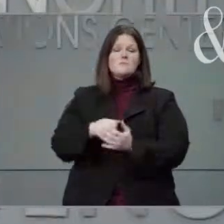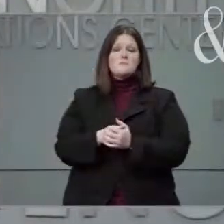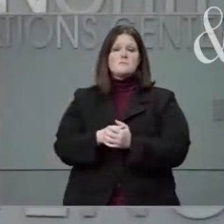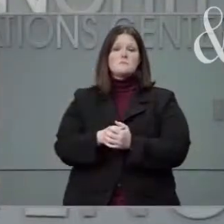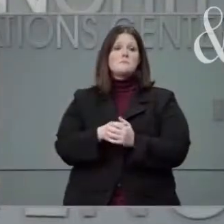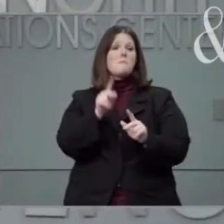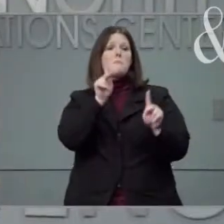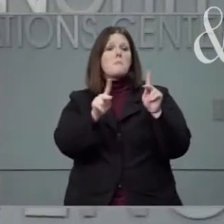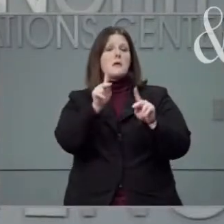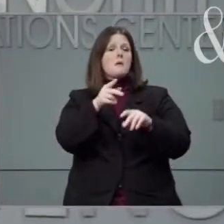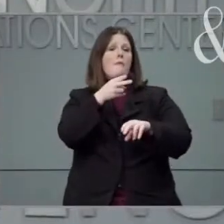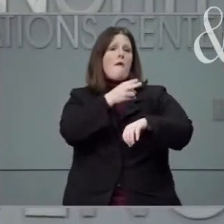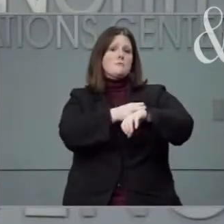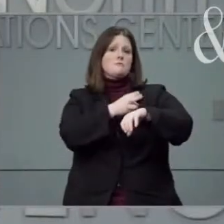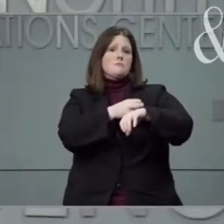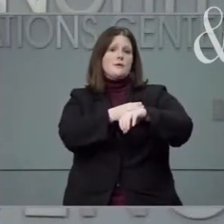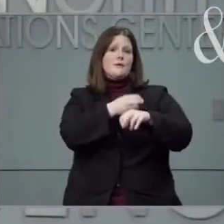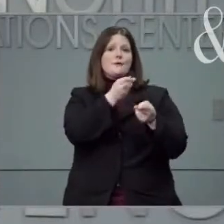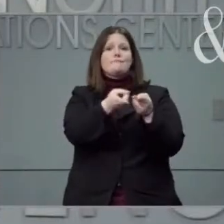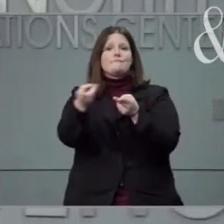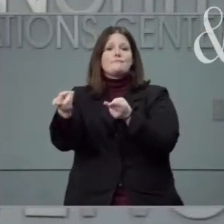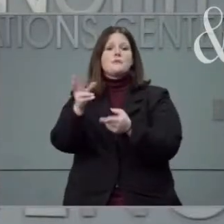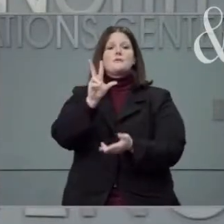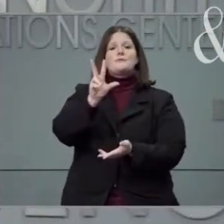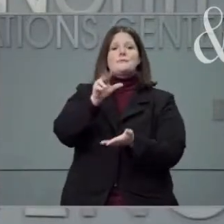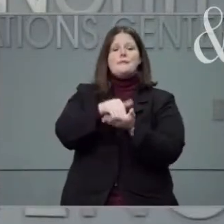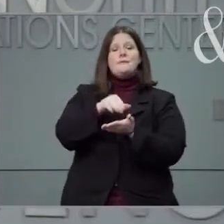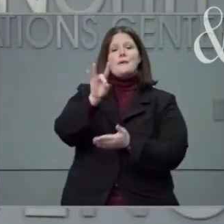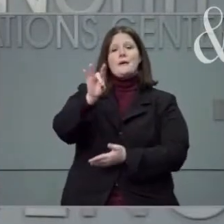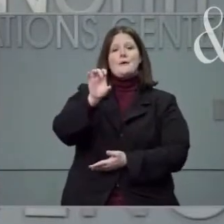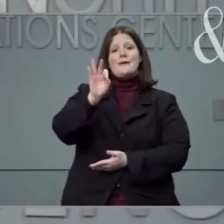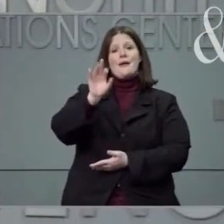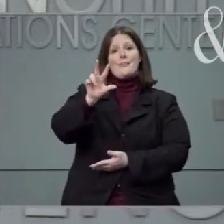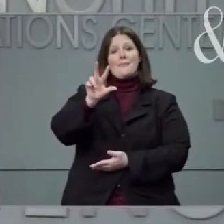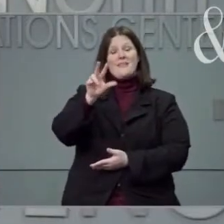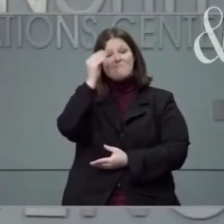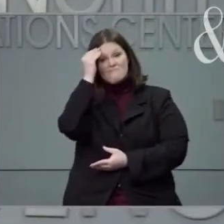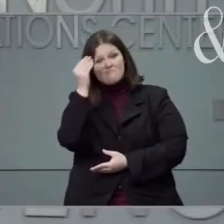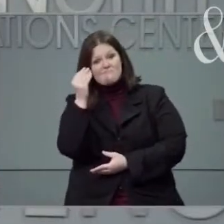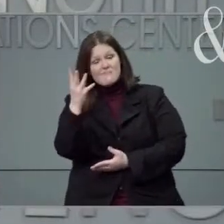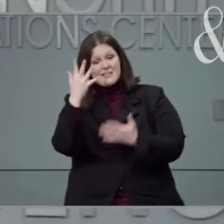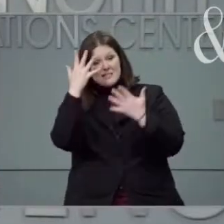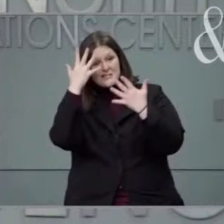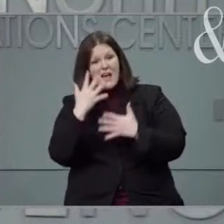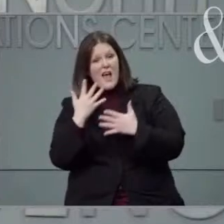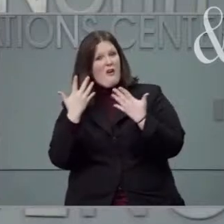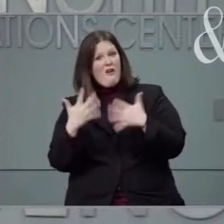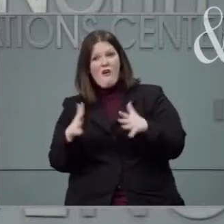3,893 people are in the hospital. And sadly, we've crossed the 7,000 mark and